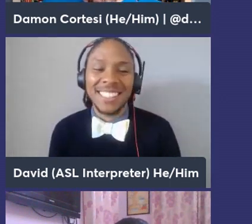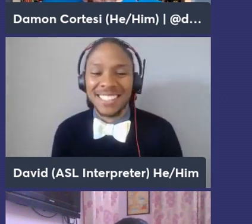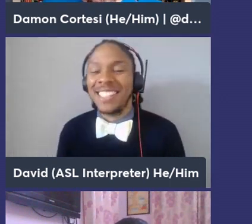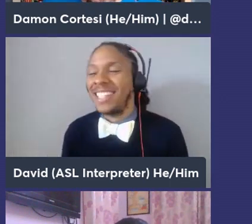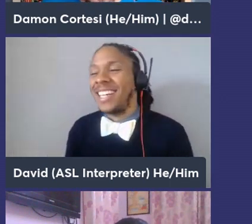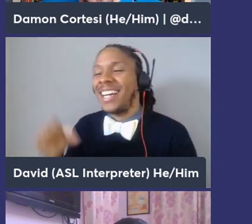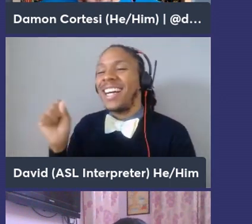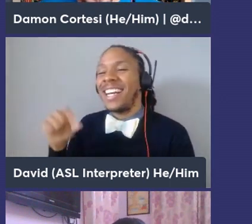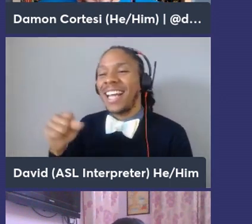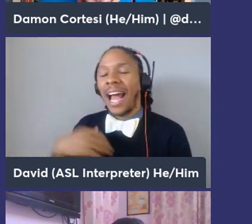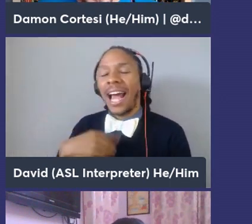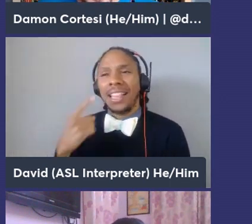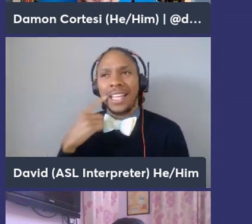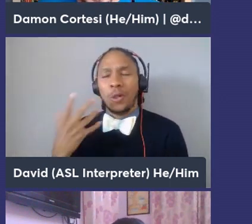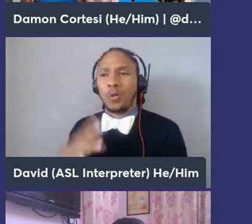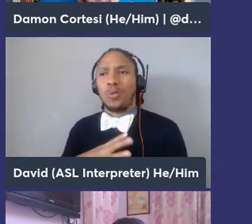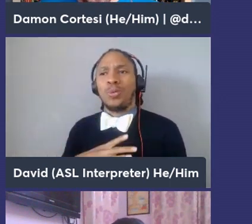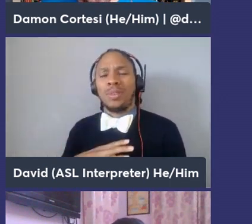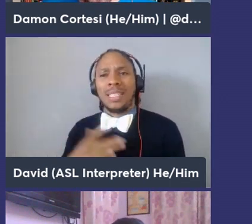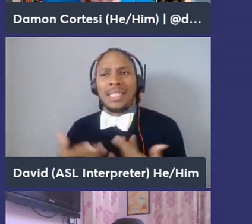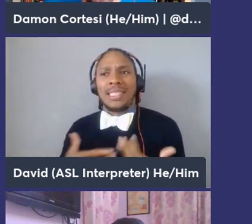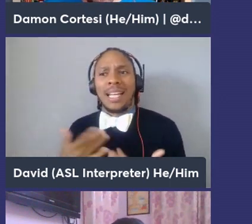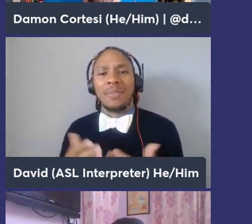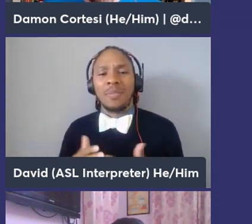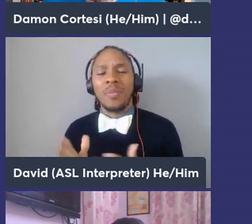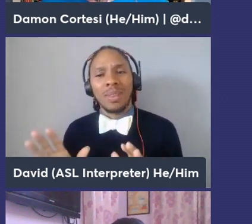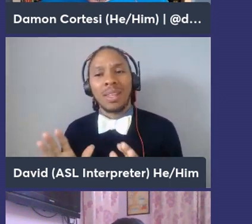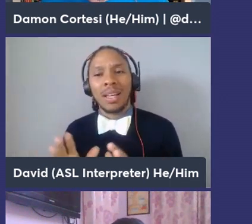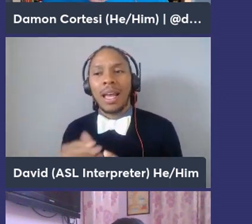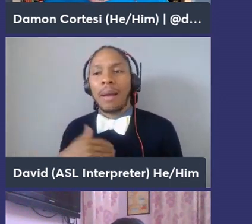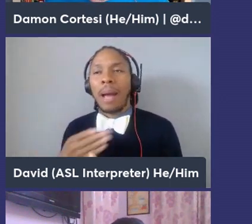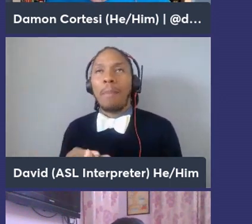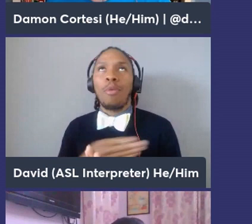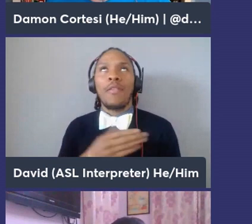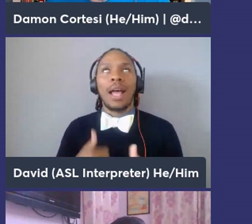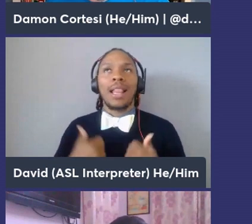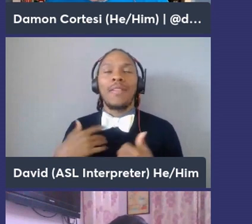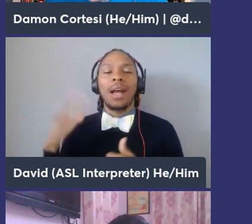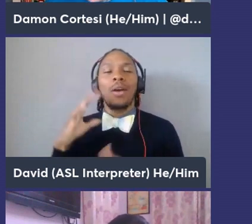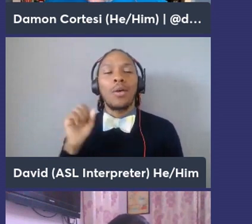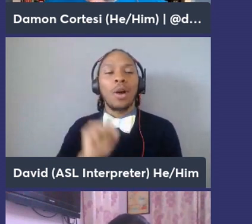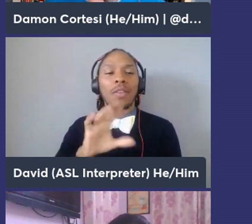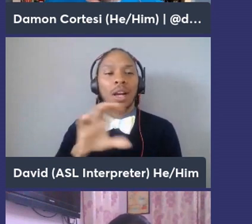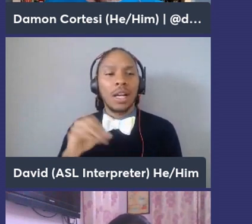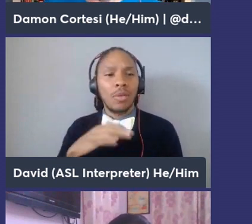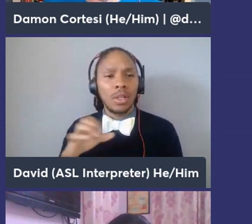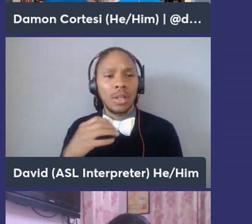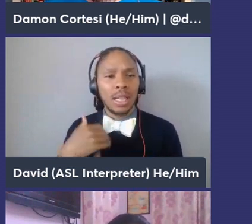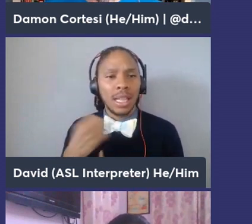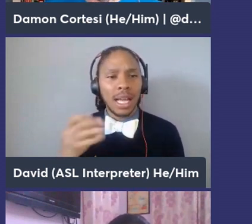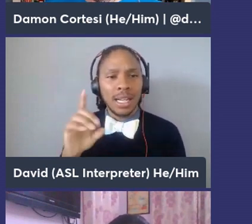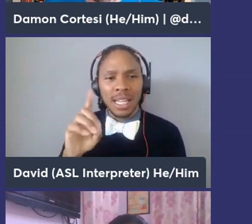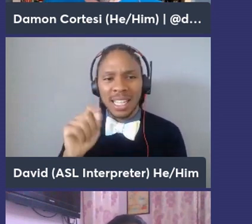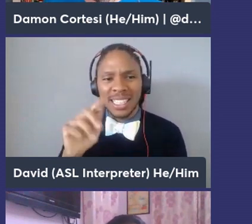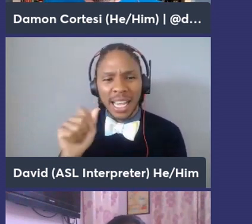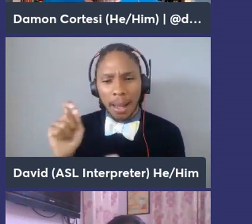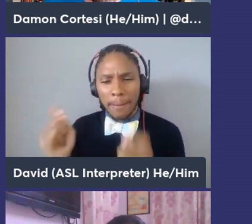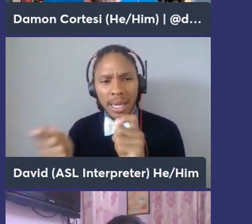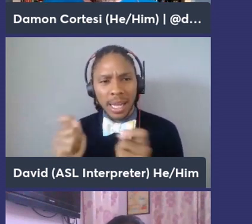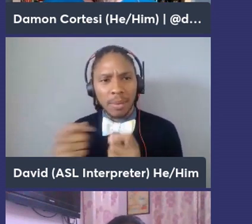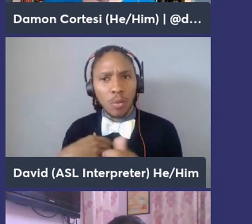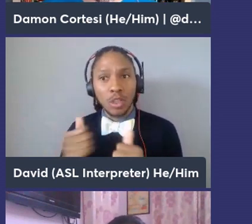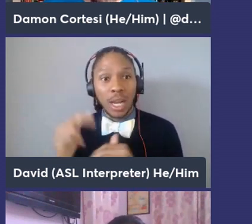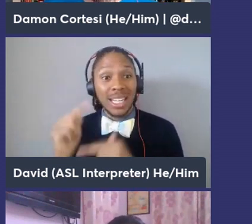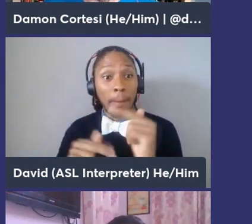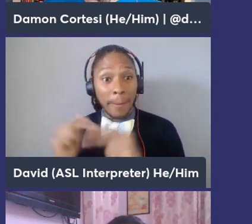Yeah, I think this is super exciting too. I've in my previous life, I used to work for a company, and we did a lot of data manipulation. And this is something that we tried to build.